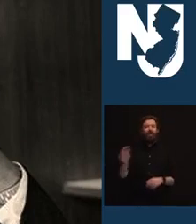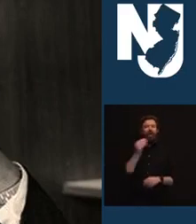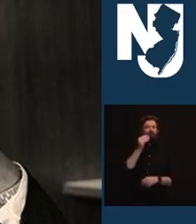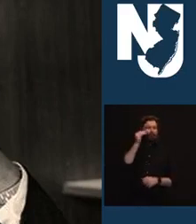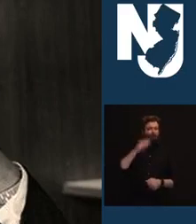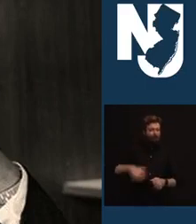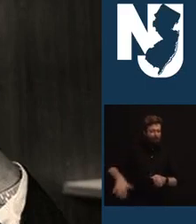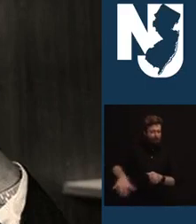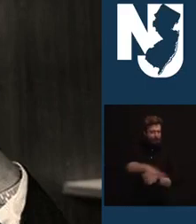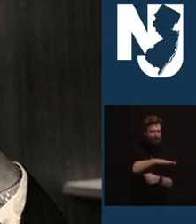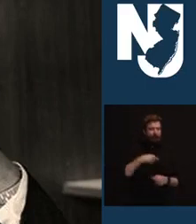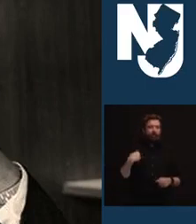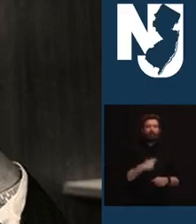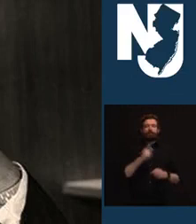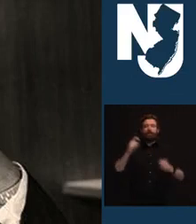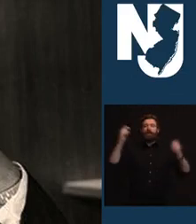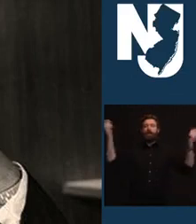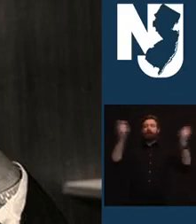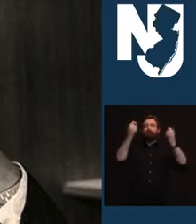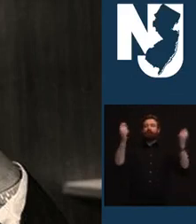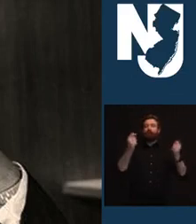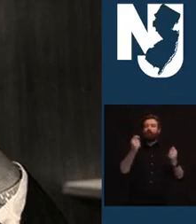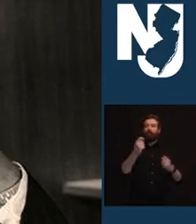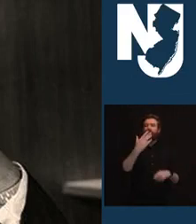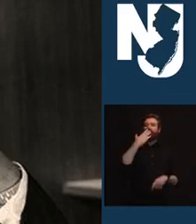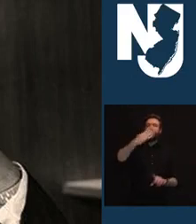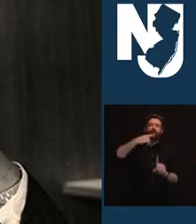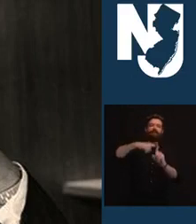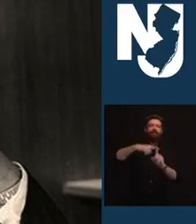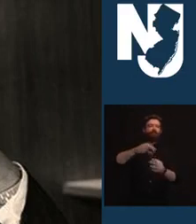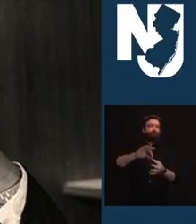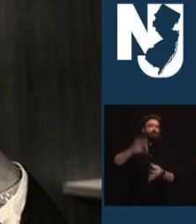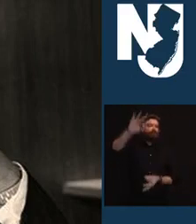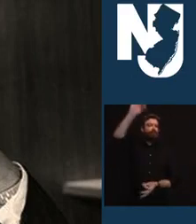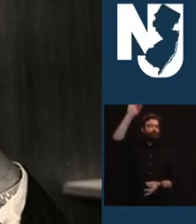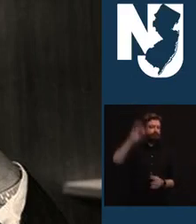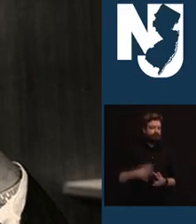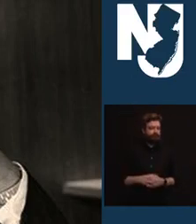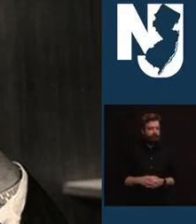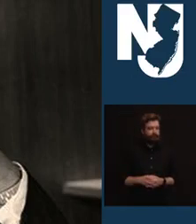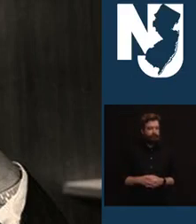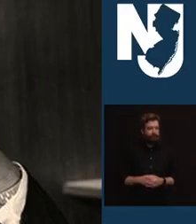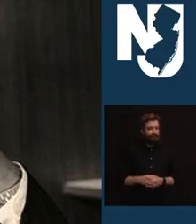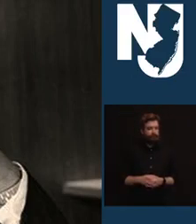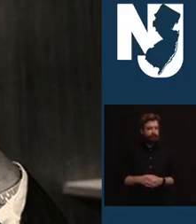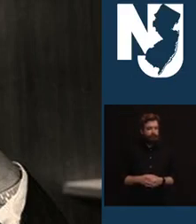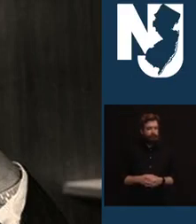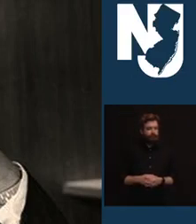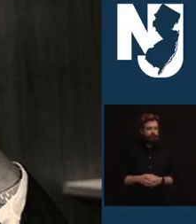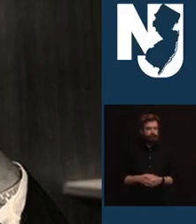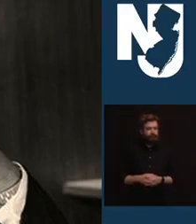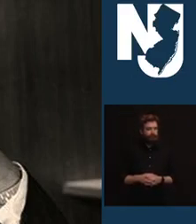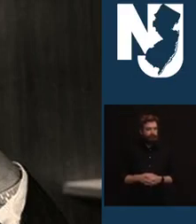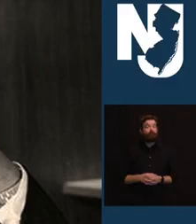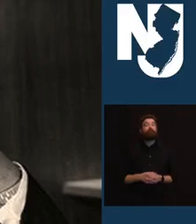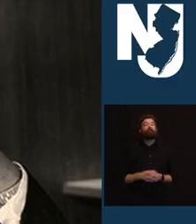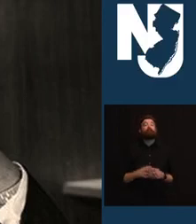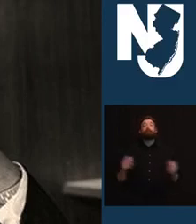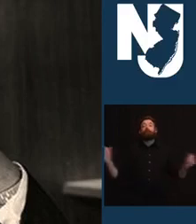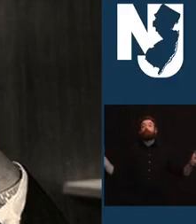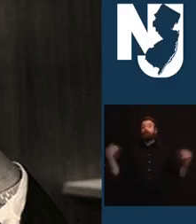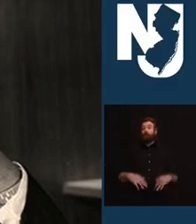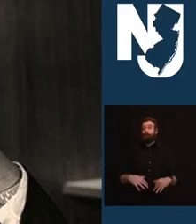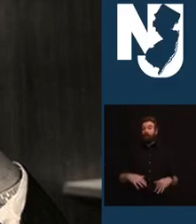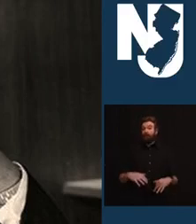especially on Monday. And we'll be back here, not on Monday. We'll be back with you, unless you hear otherwise, Tuesday at 1 o'clock. I'm going to leave